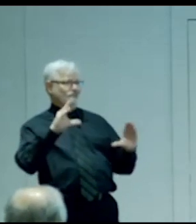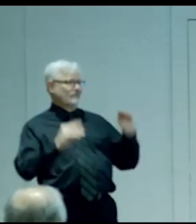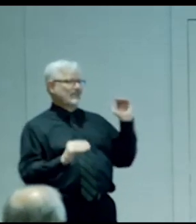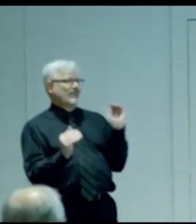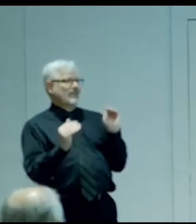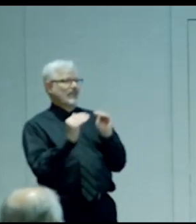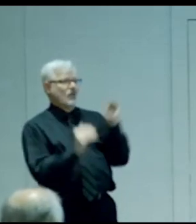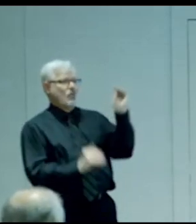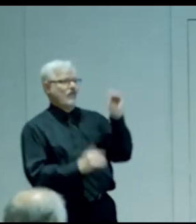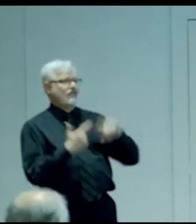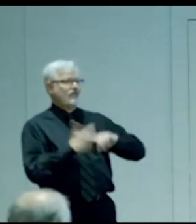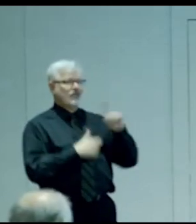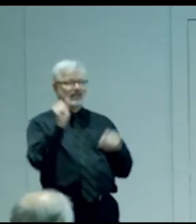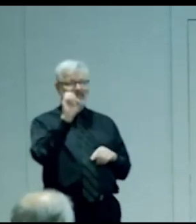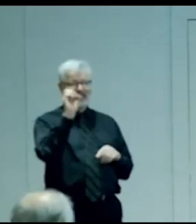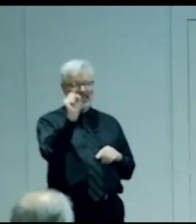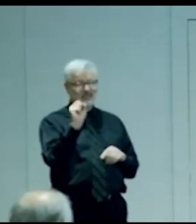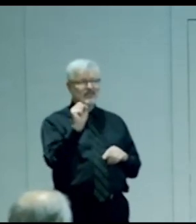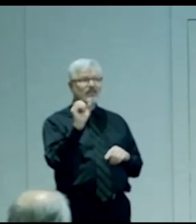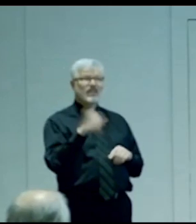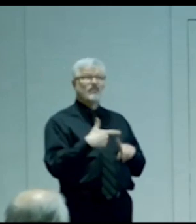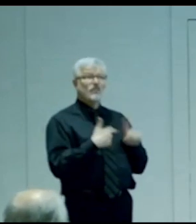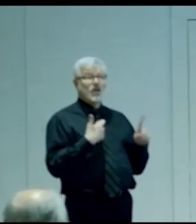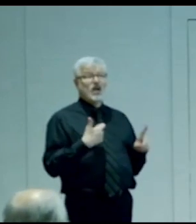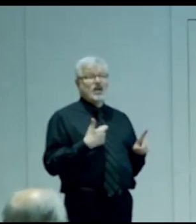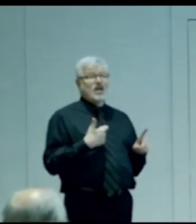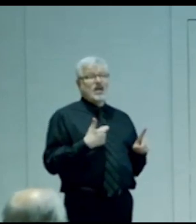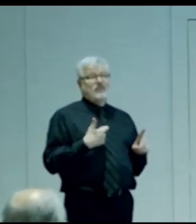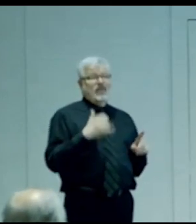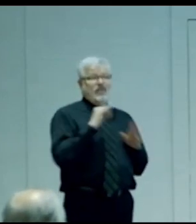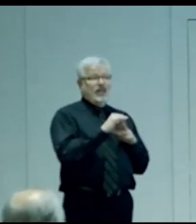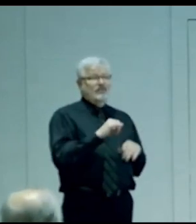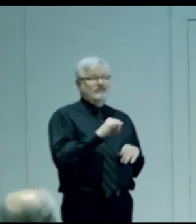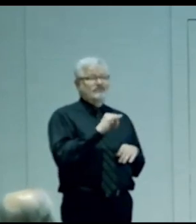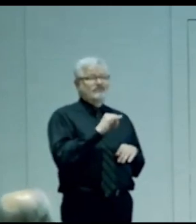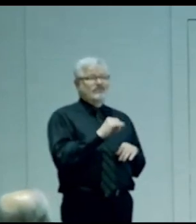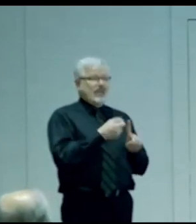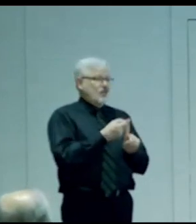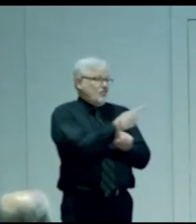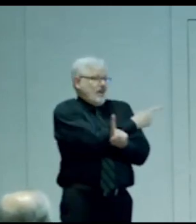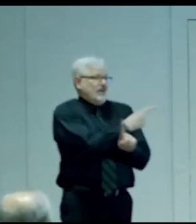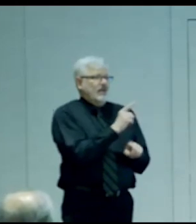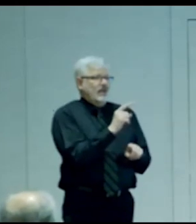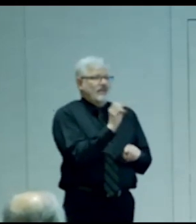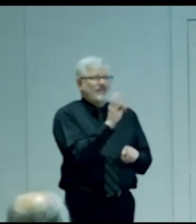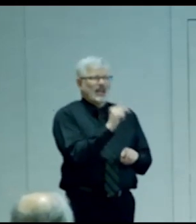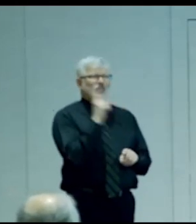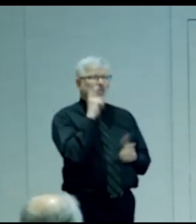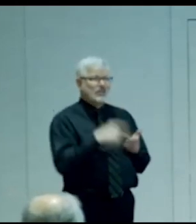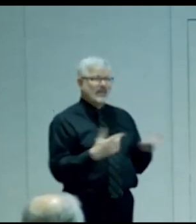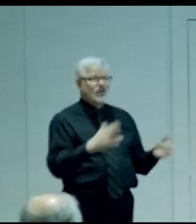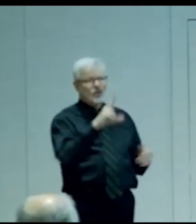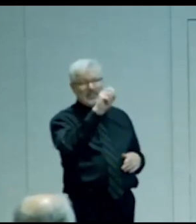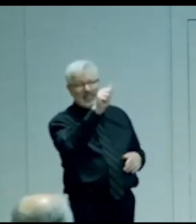inequality contributed by SES that comes from the indirect effect. And the United States, you can notice in here,